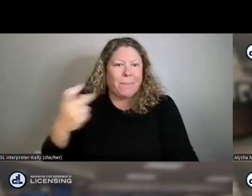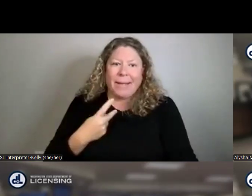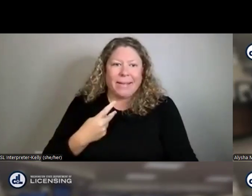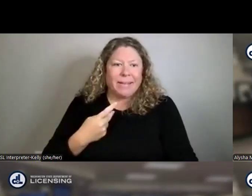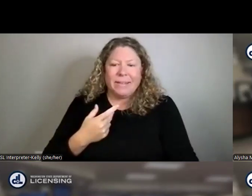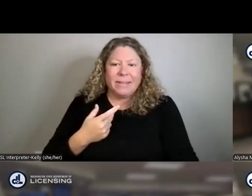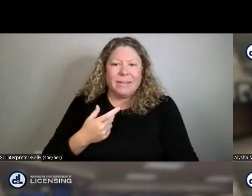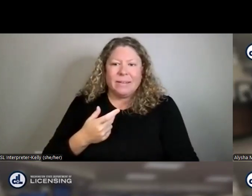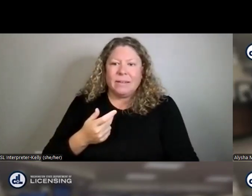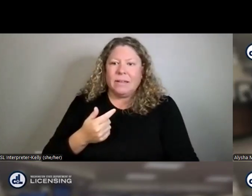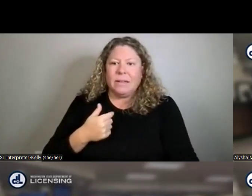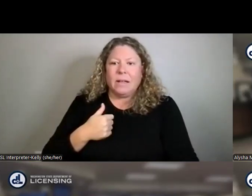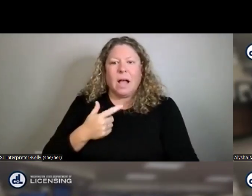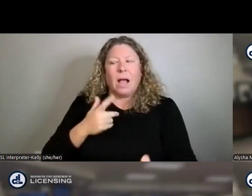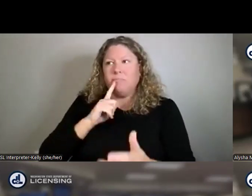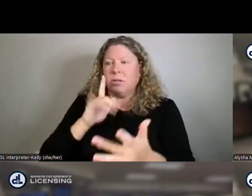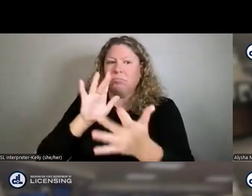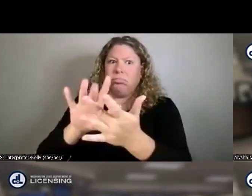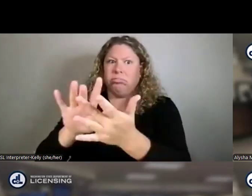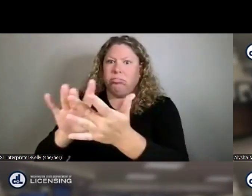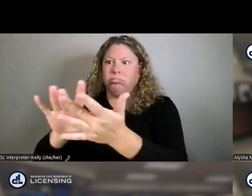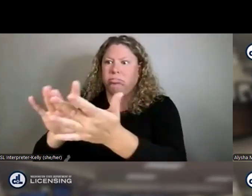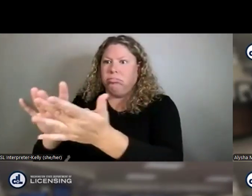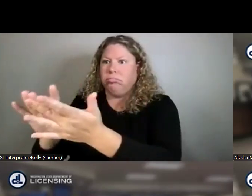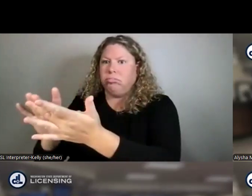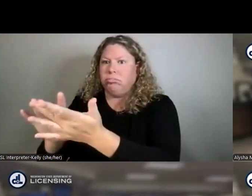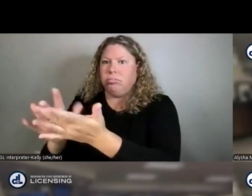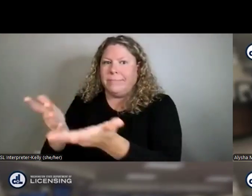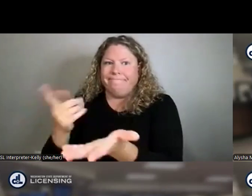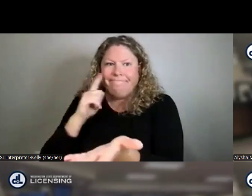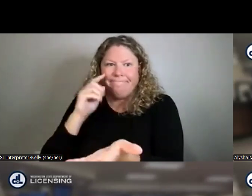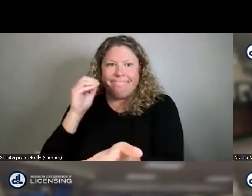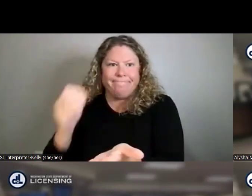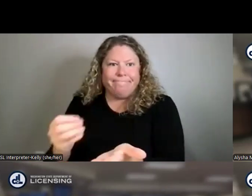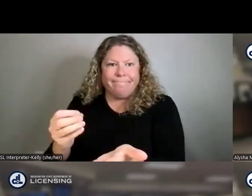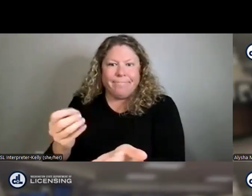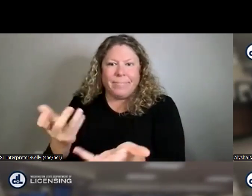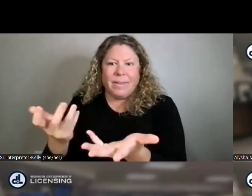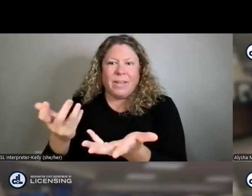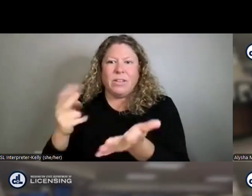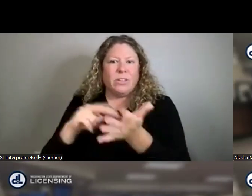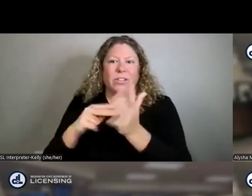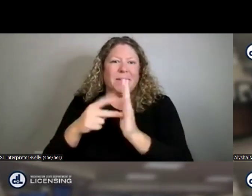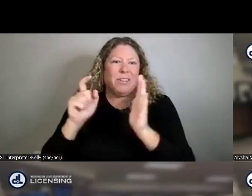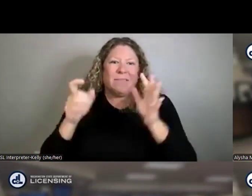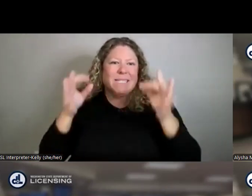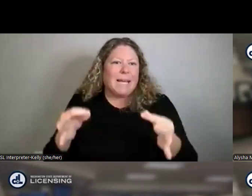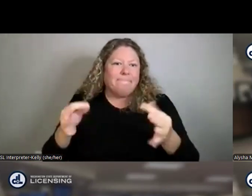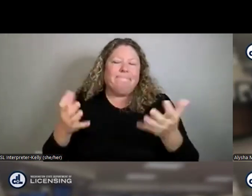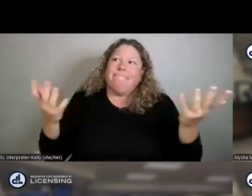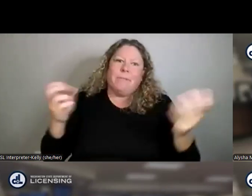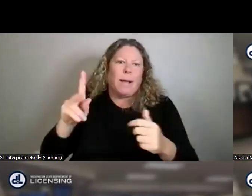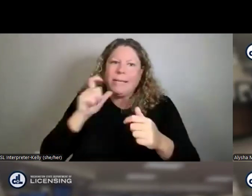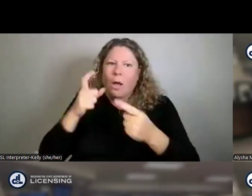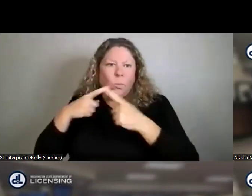out to many, many different people. And then at some point you just have to decide to take another route, which